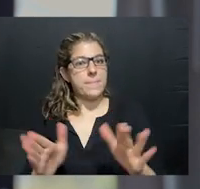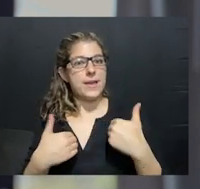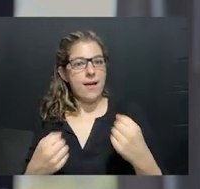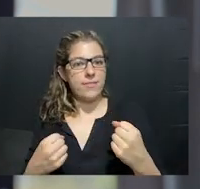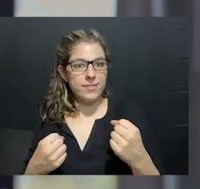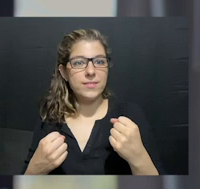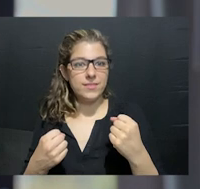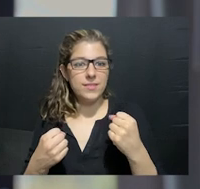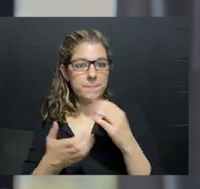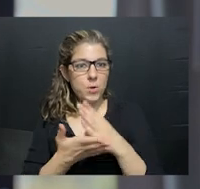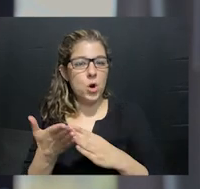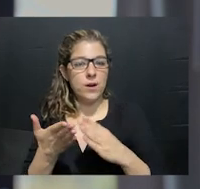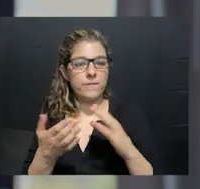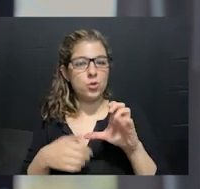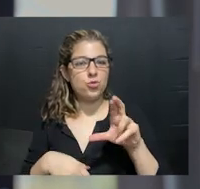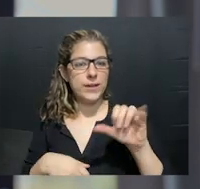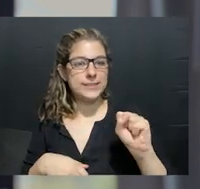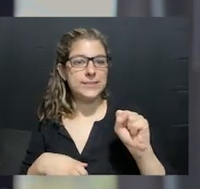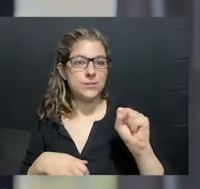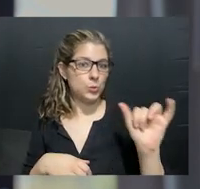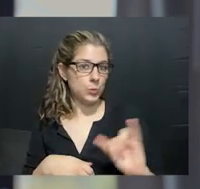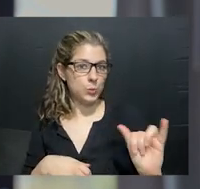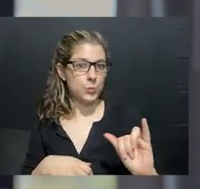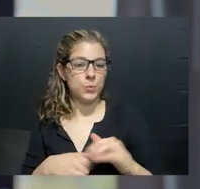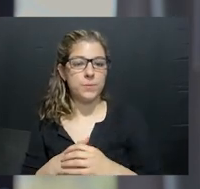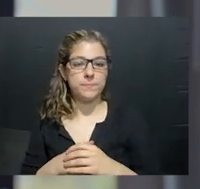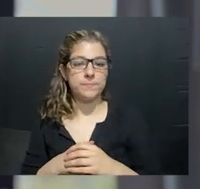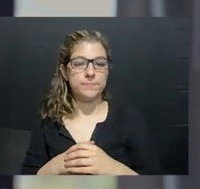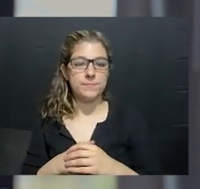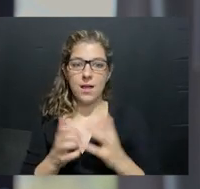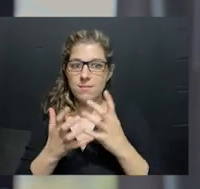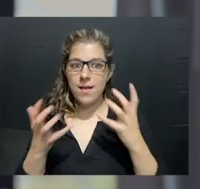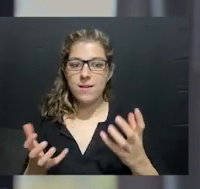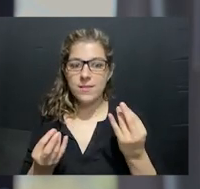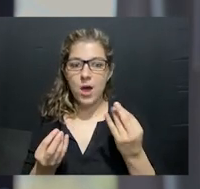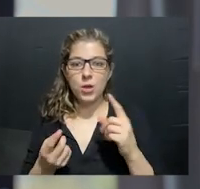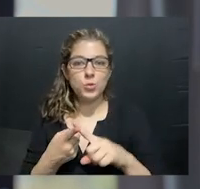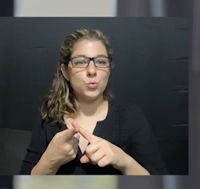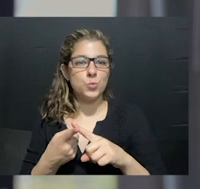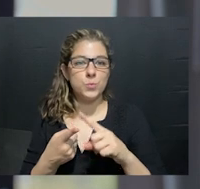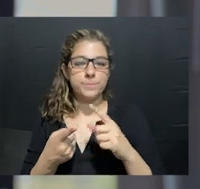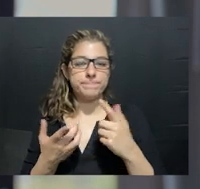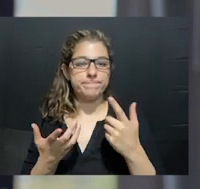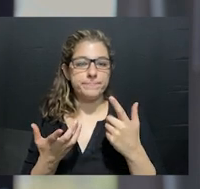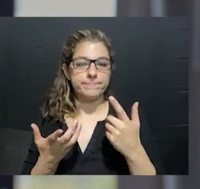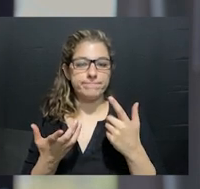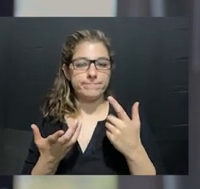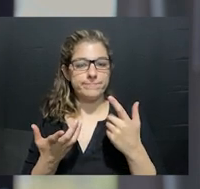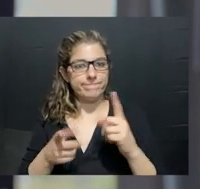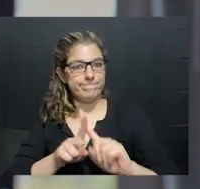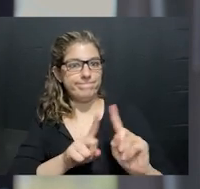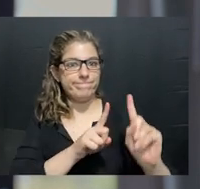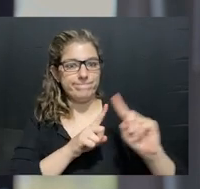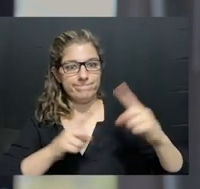health aspect of the crisis as well, and has given a lot of thought to the disparities